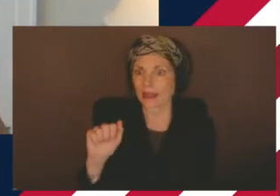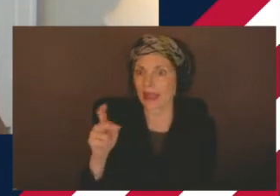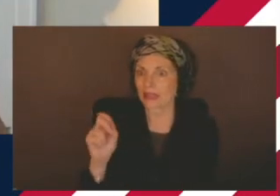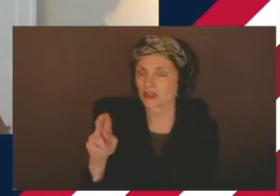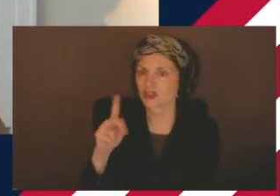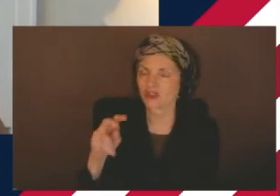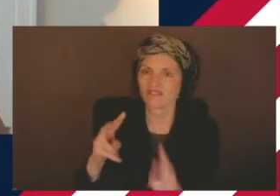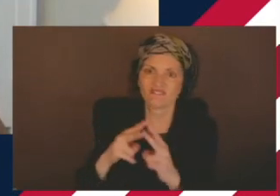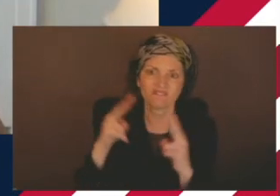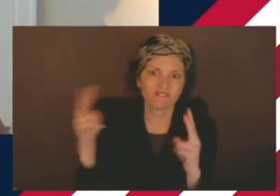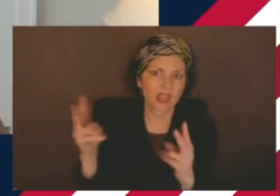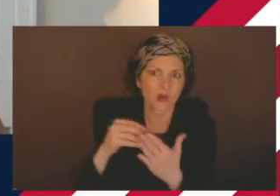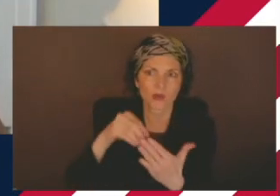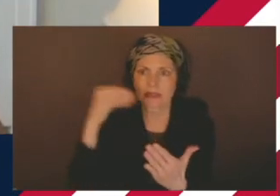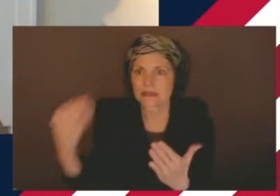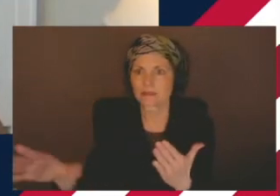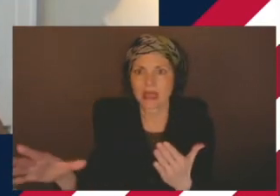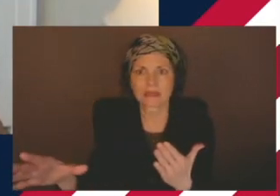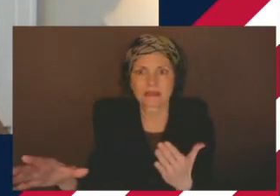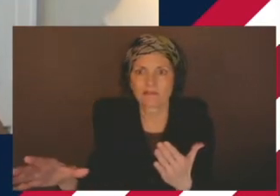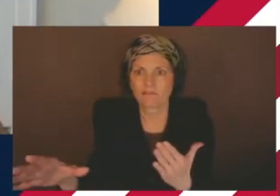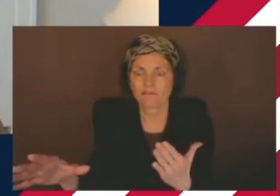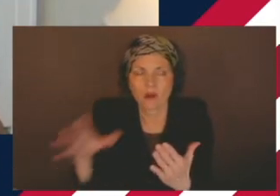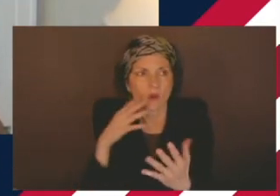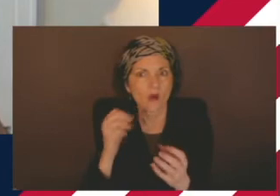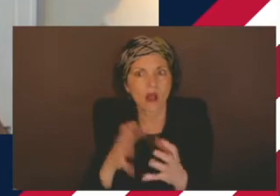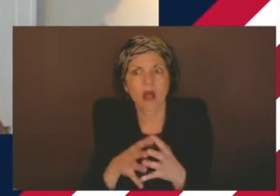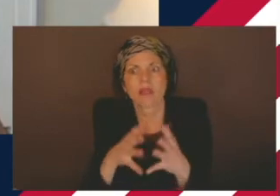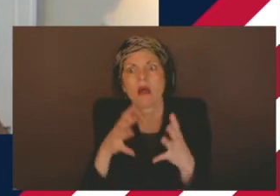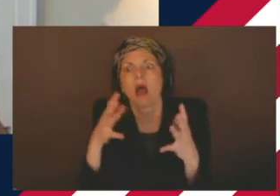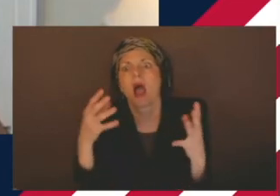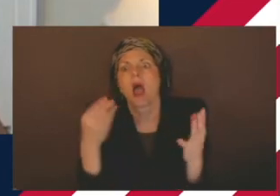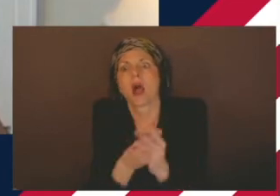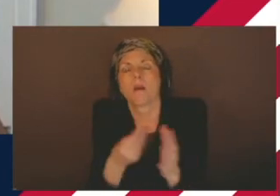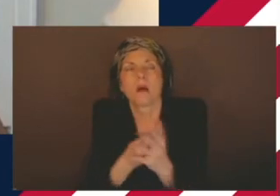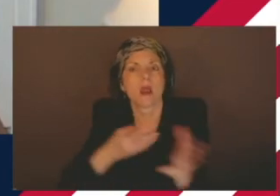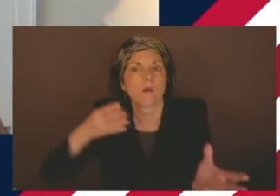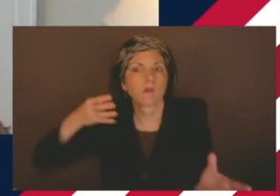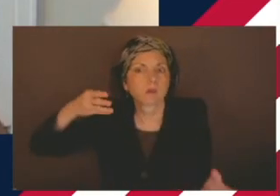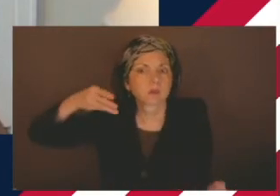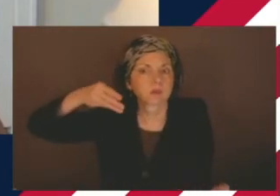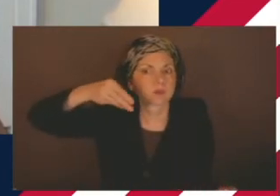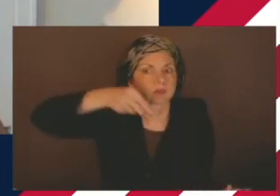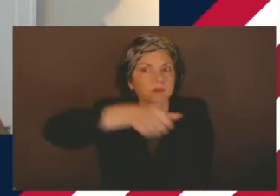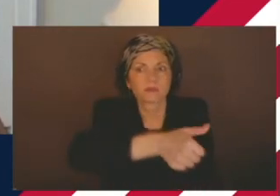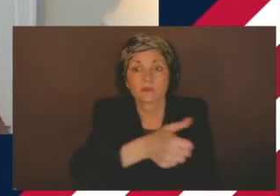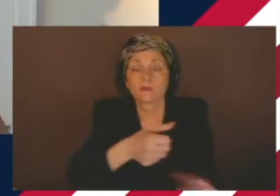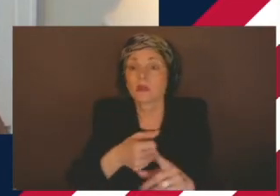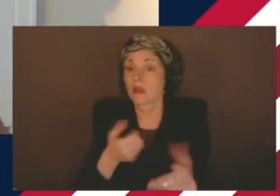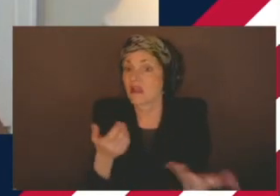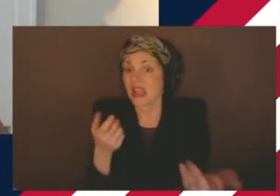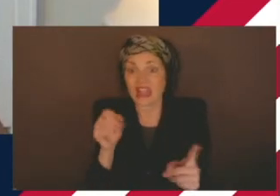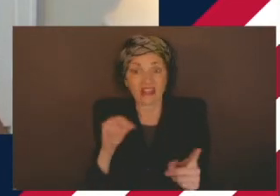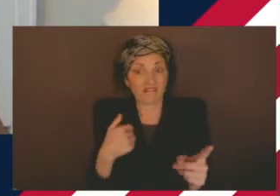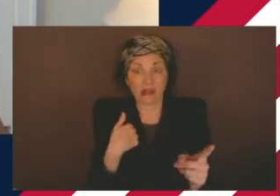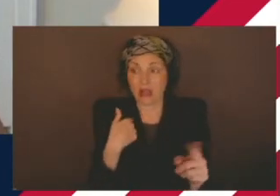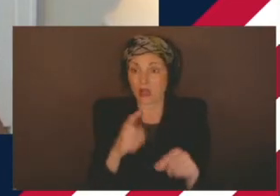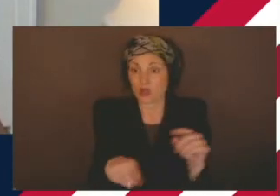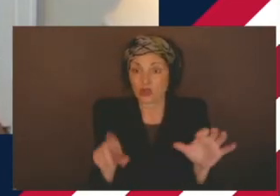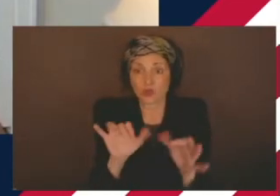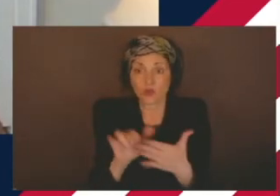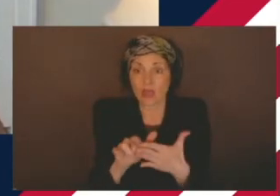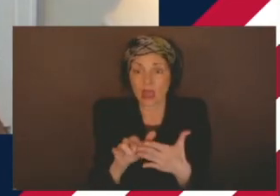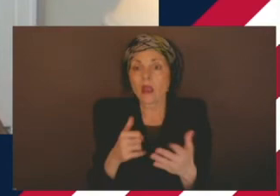of dollars to save my life. I would be bankrupt or dead without the Affordable Care Act. But the day after my